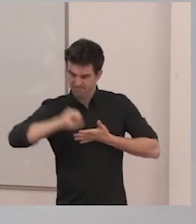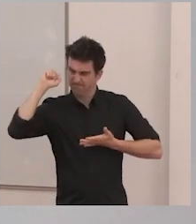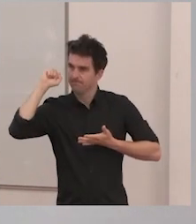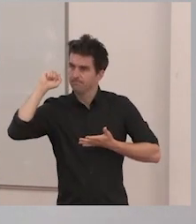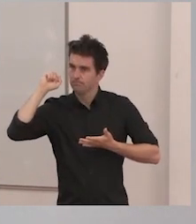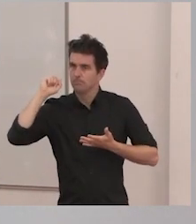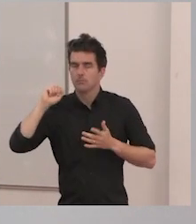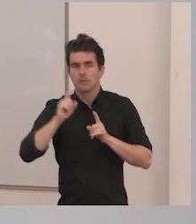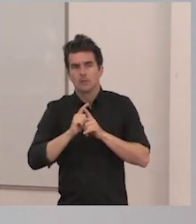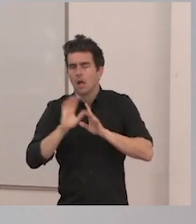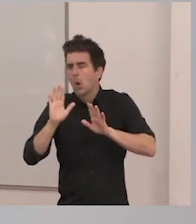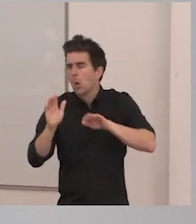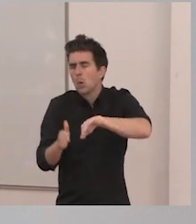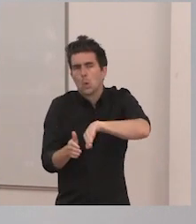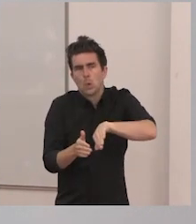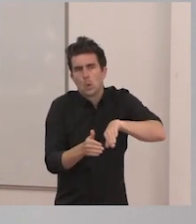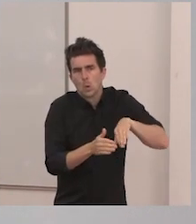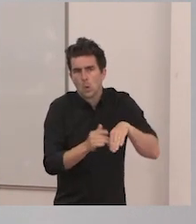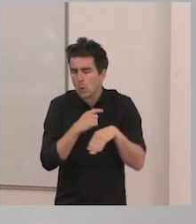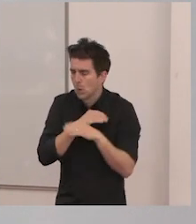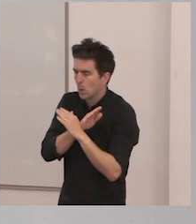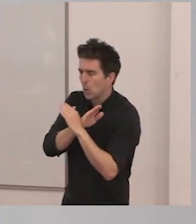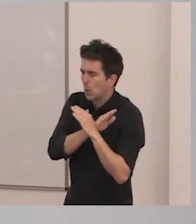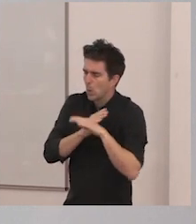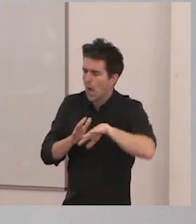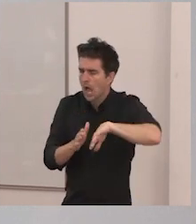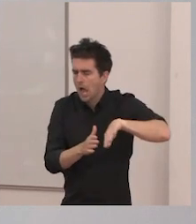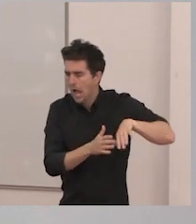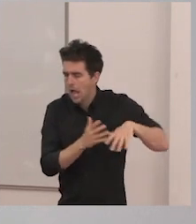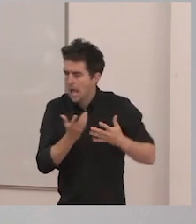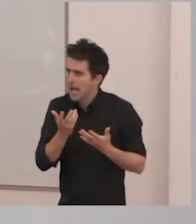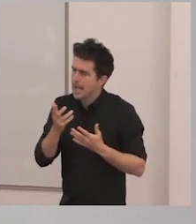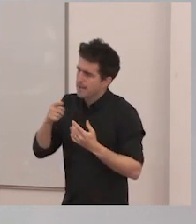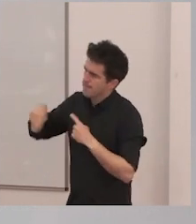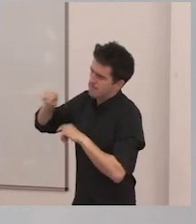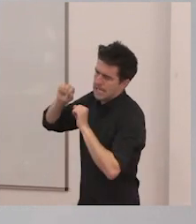with disabilities to objects of care, treatment, and protection.